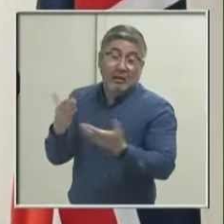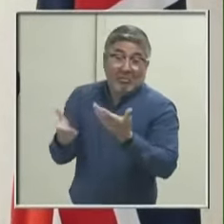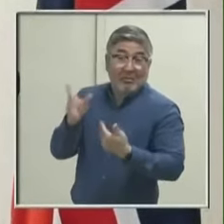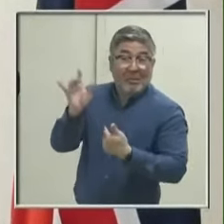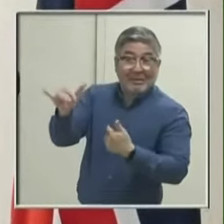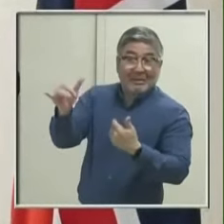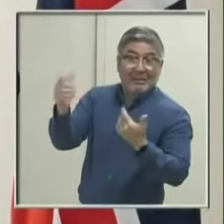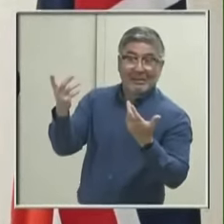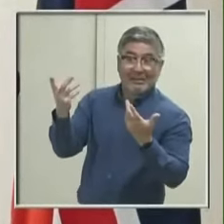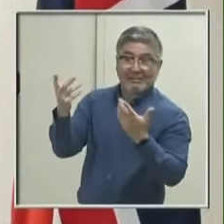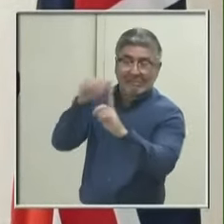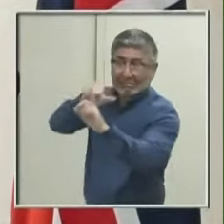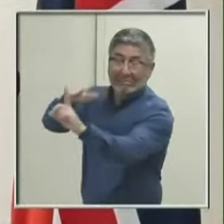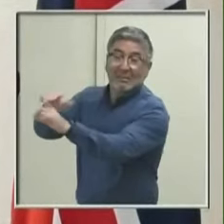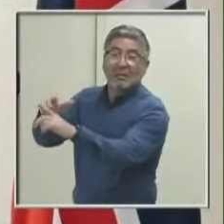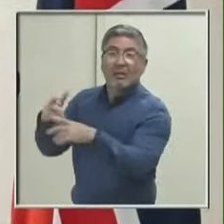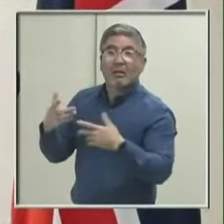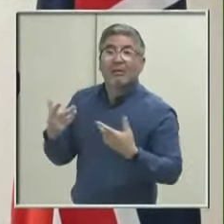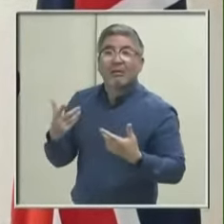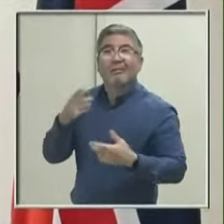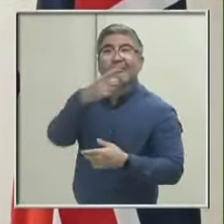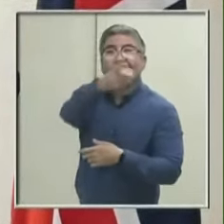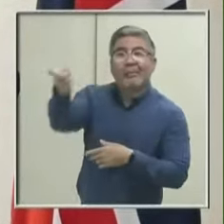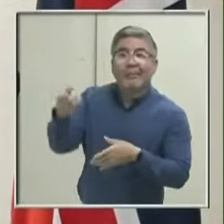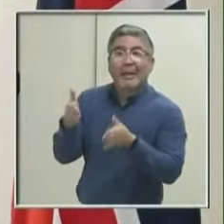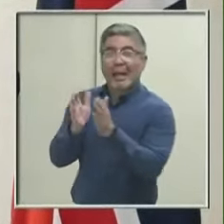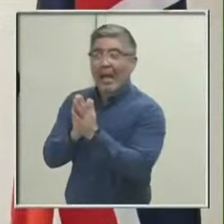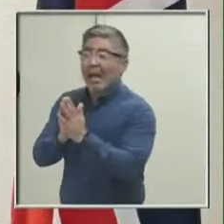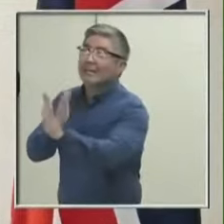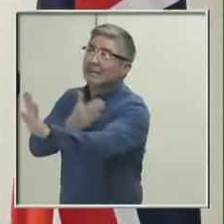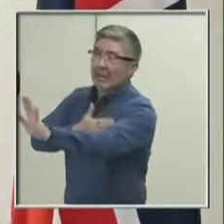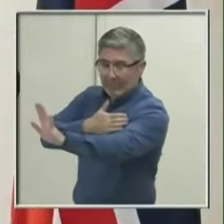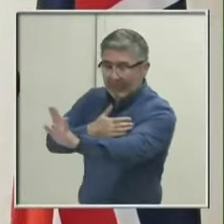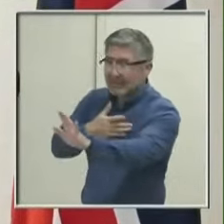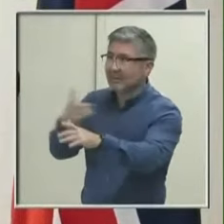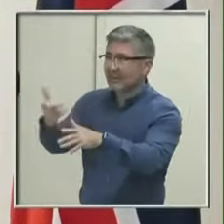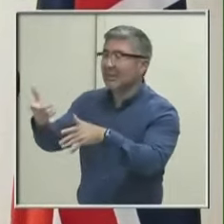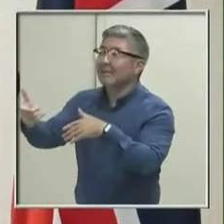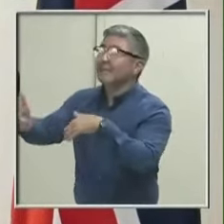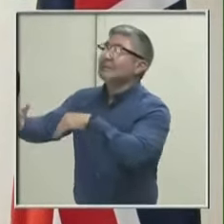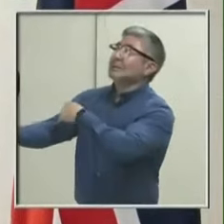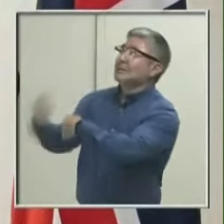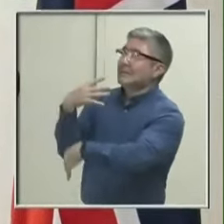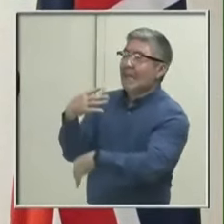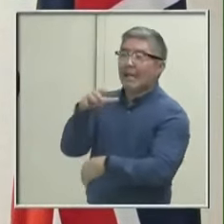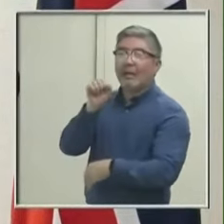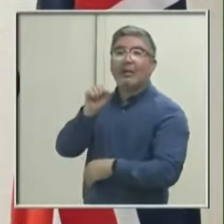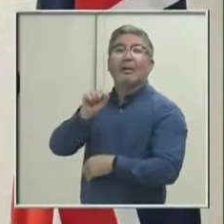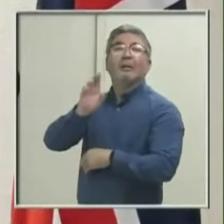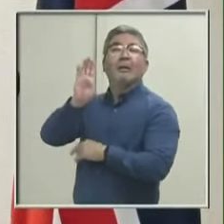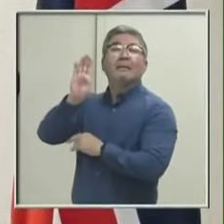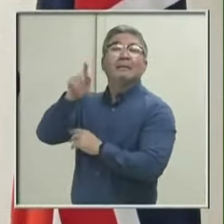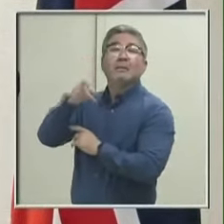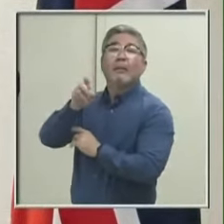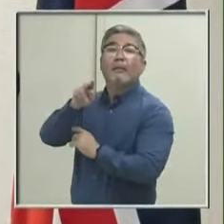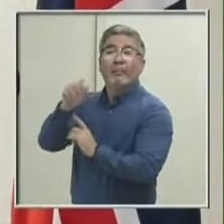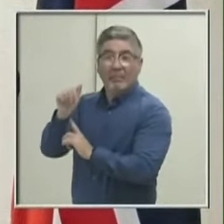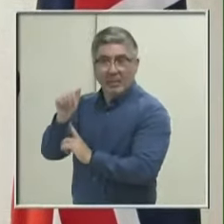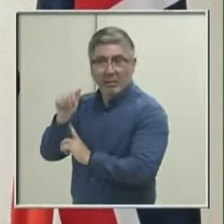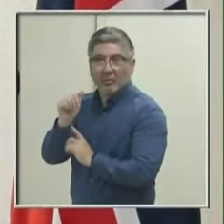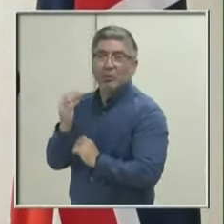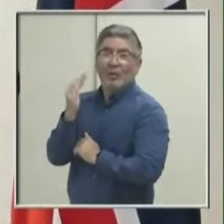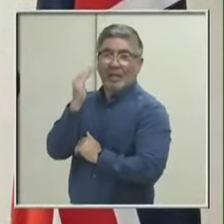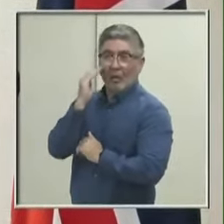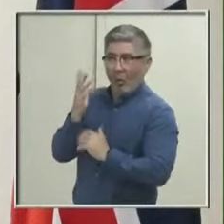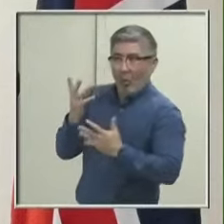I believe that they asked for subpoenas so that that would help them figure out how to structure their responses and what they